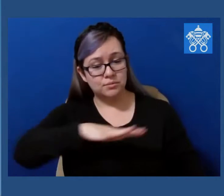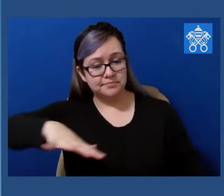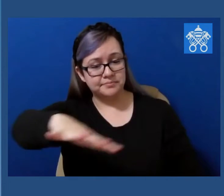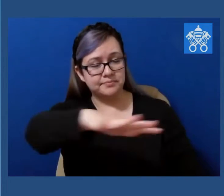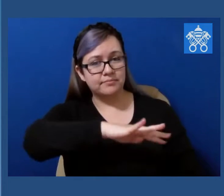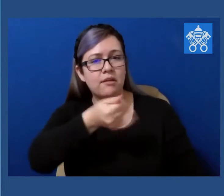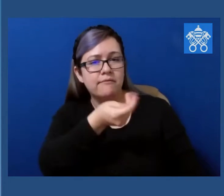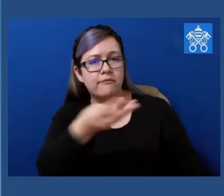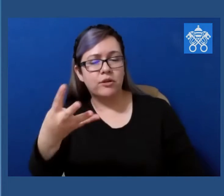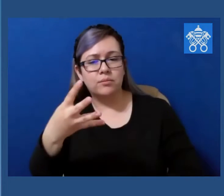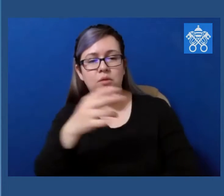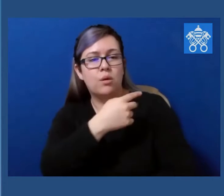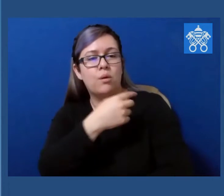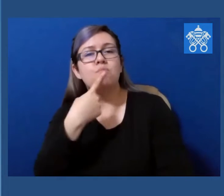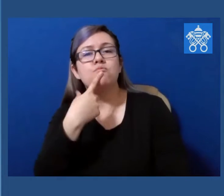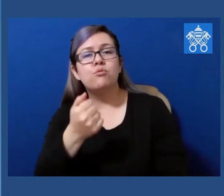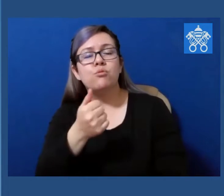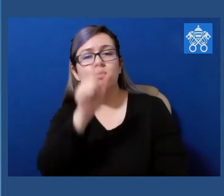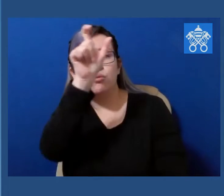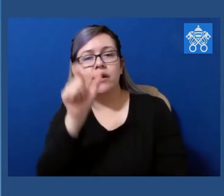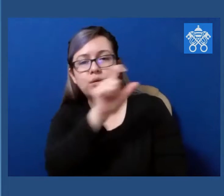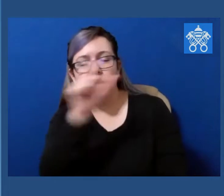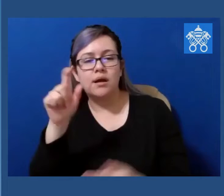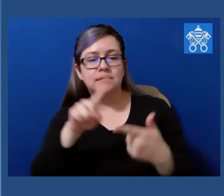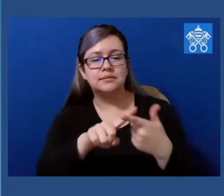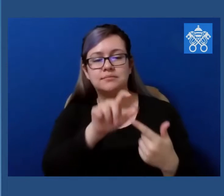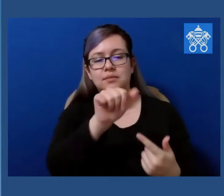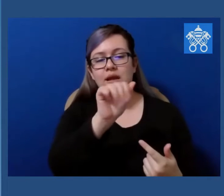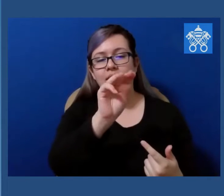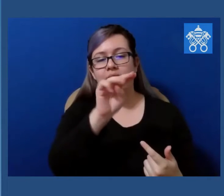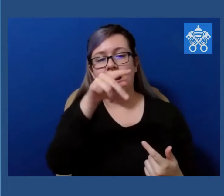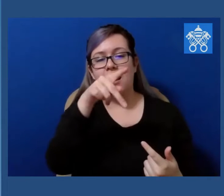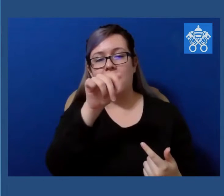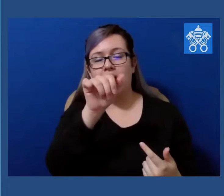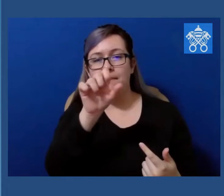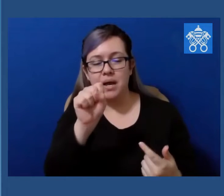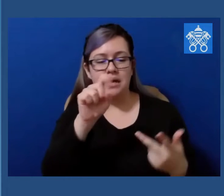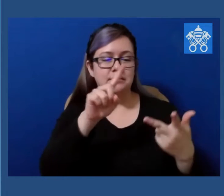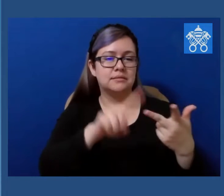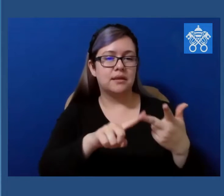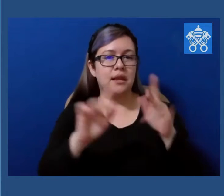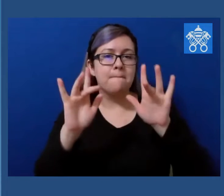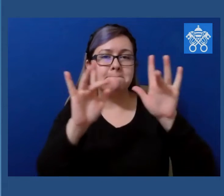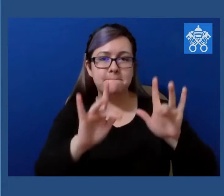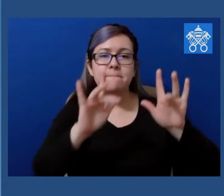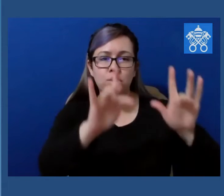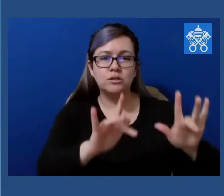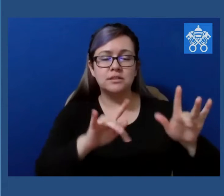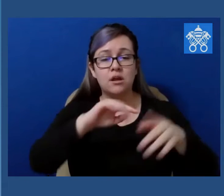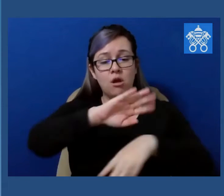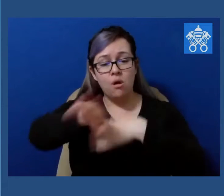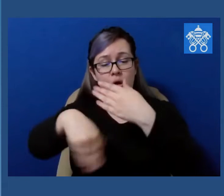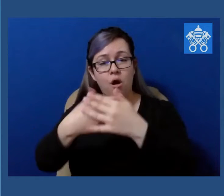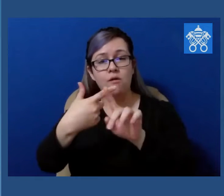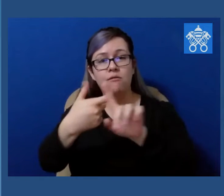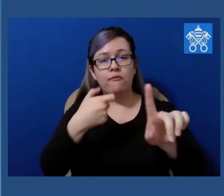And so these groups, there's several of them, like the Red Cross, the ANPAS, and Misericordia. They are Mercy. They